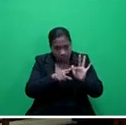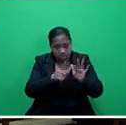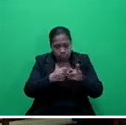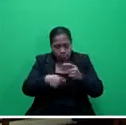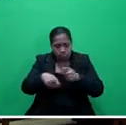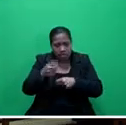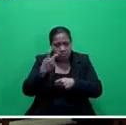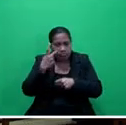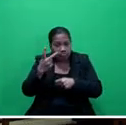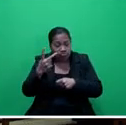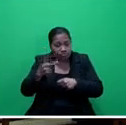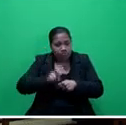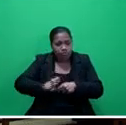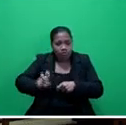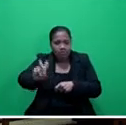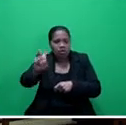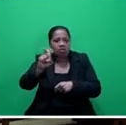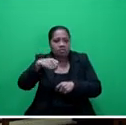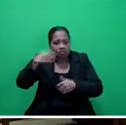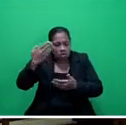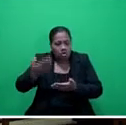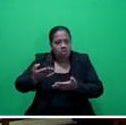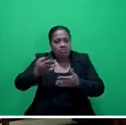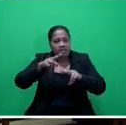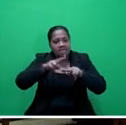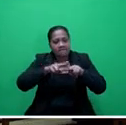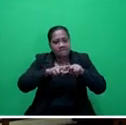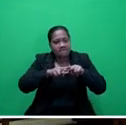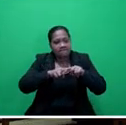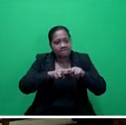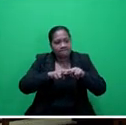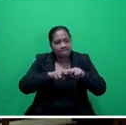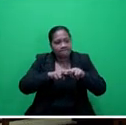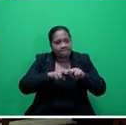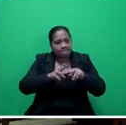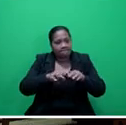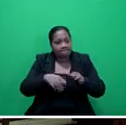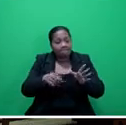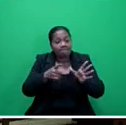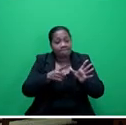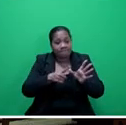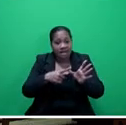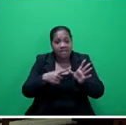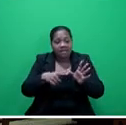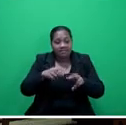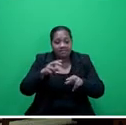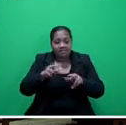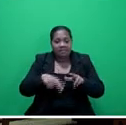Honourable Fayaz Qayyum, to table his reports. You have the floor, sir.